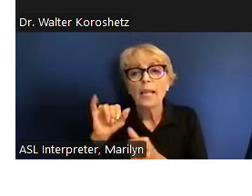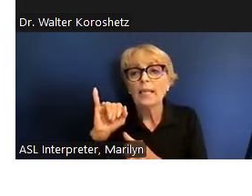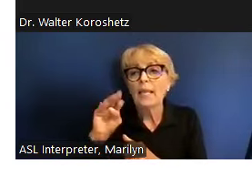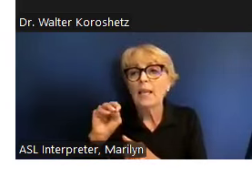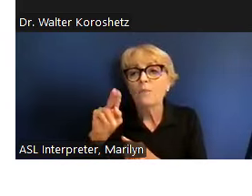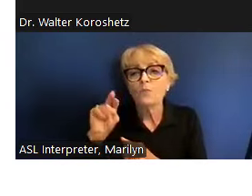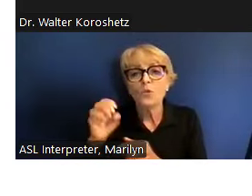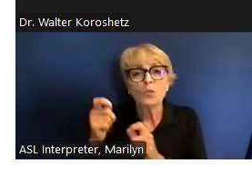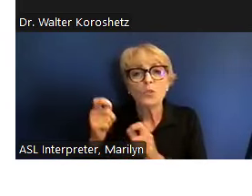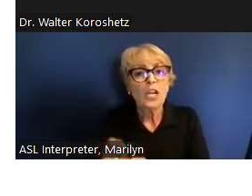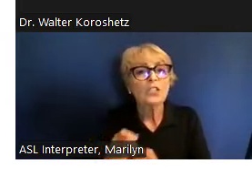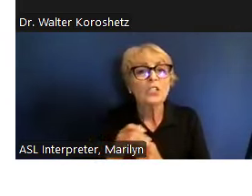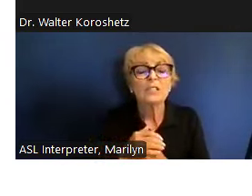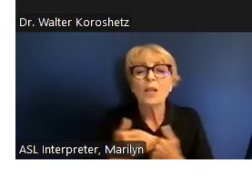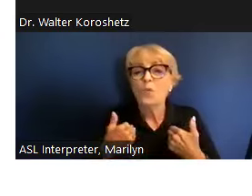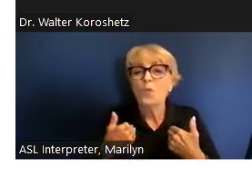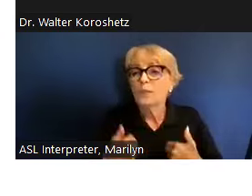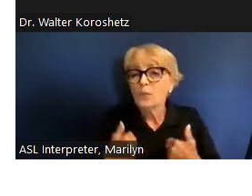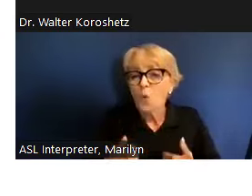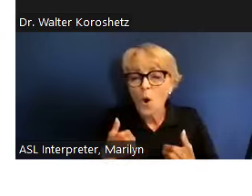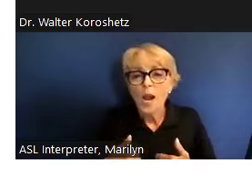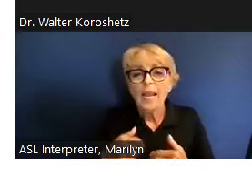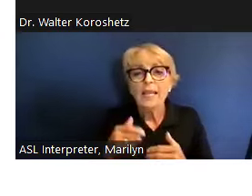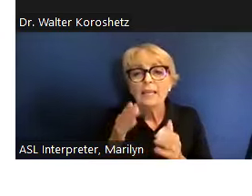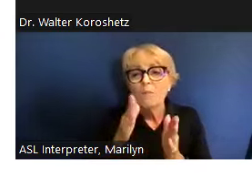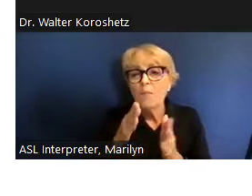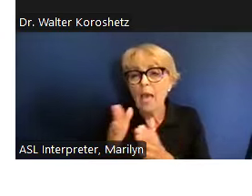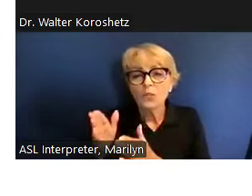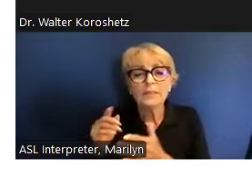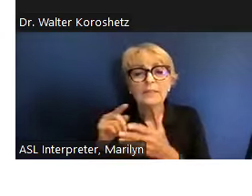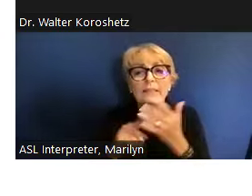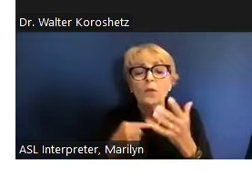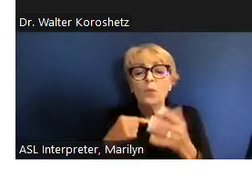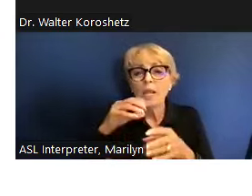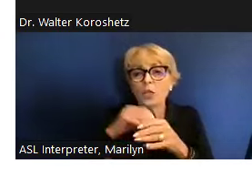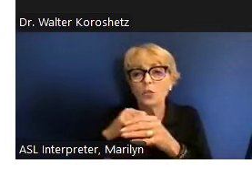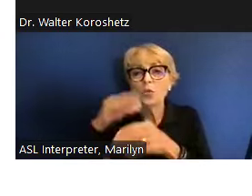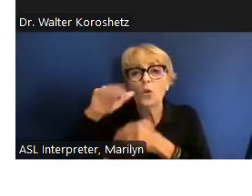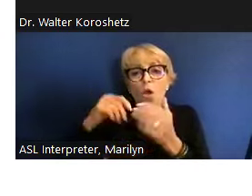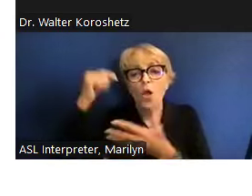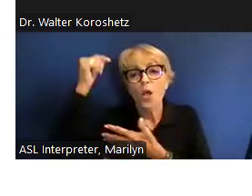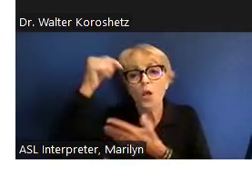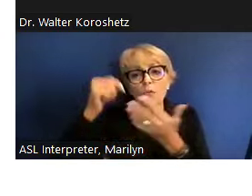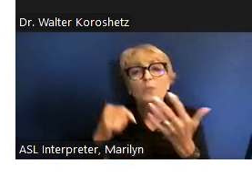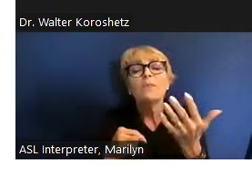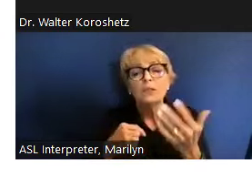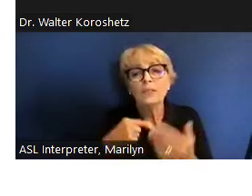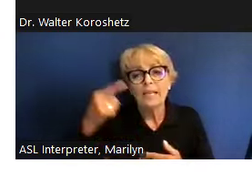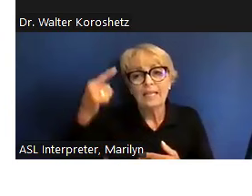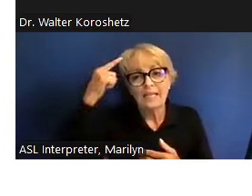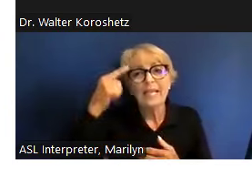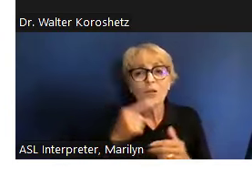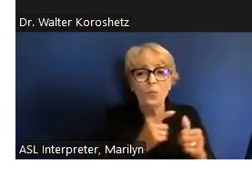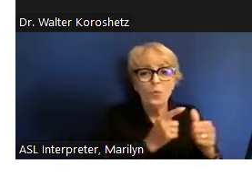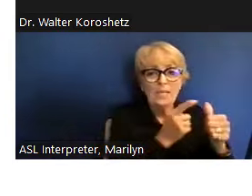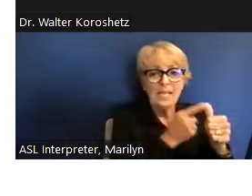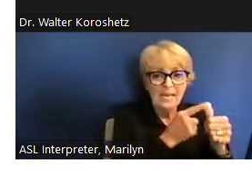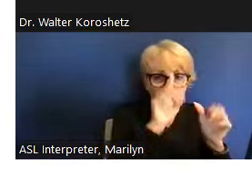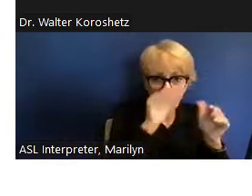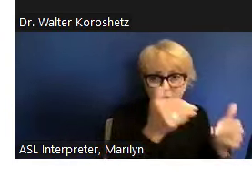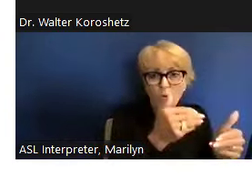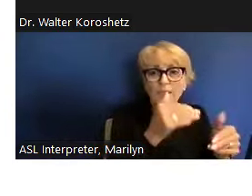perhaps altered respiratory patterns. So we include all of those biological factors that I think were an initial focus